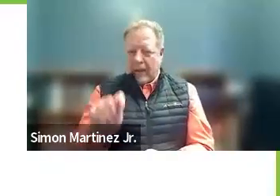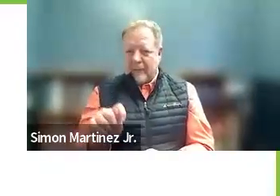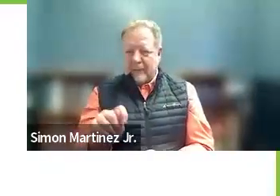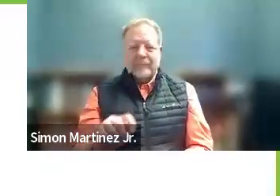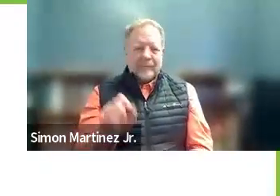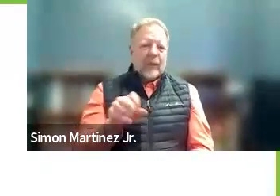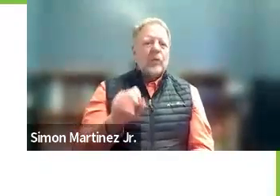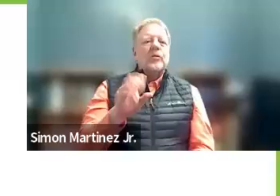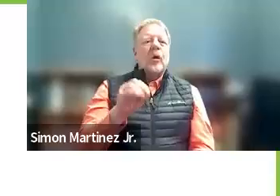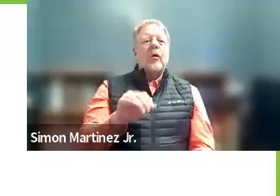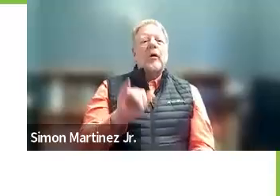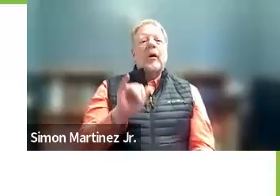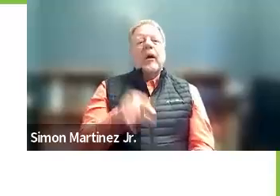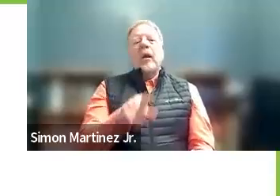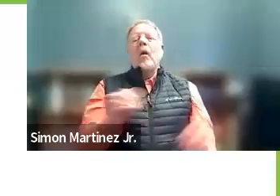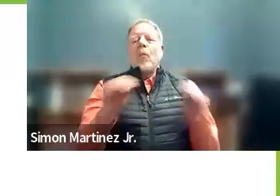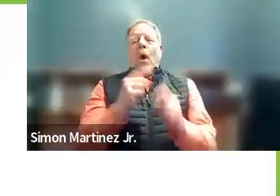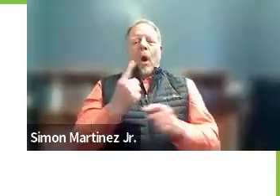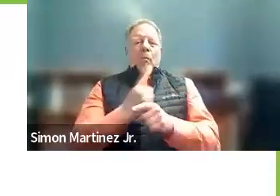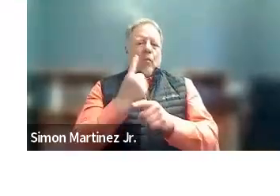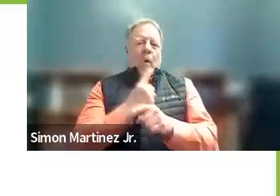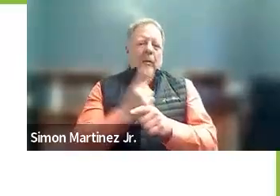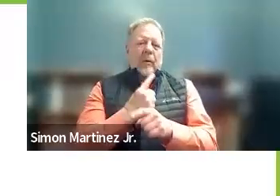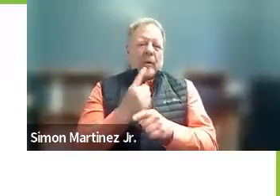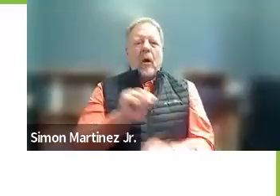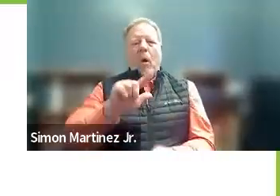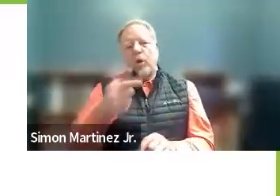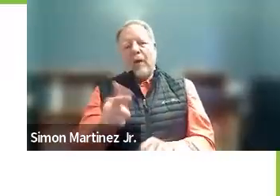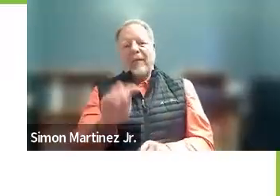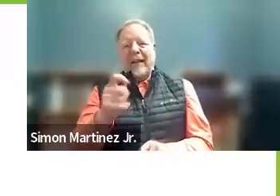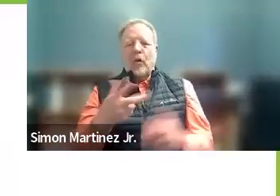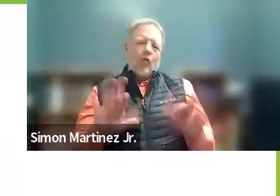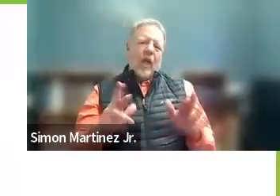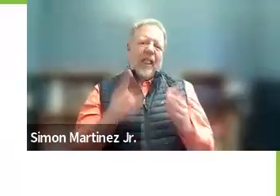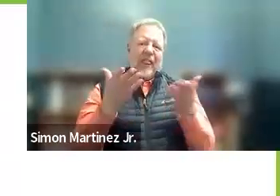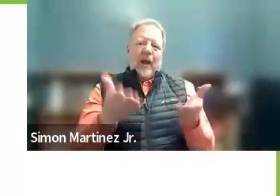Right. Yeah. So the more appropriate alt text is here.